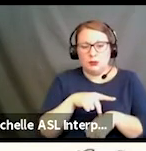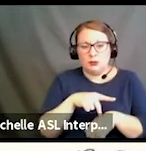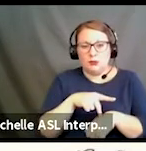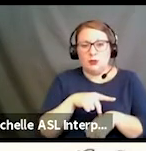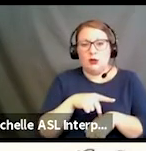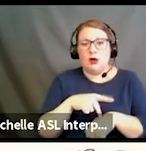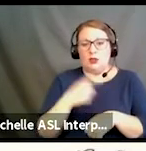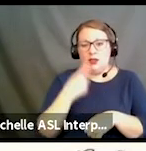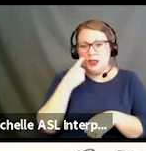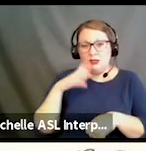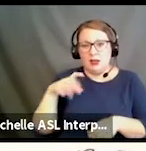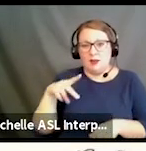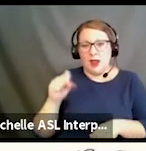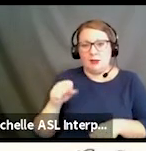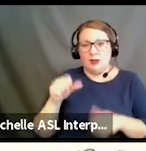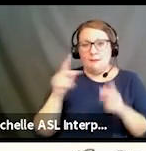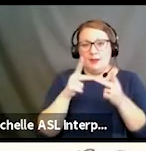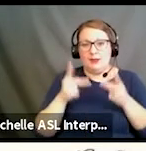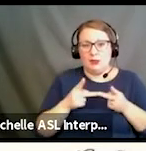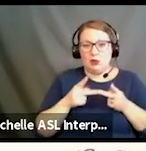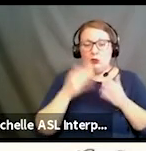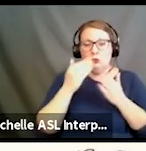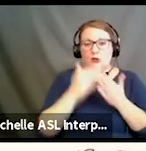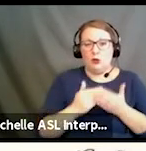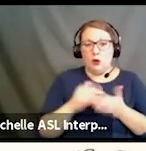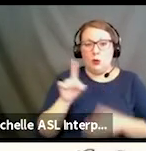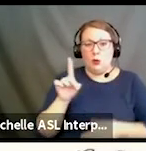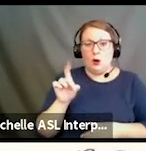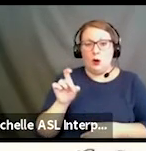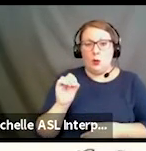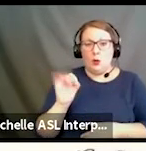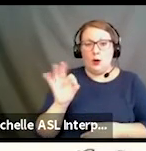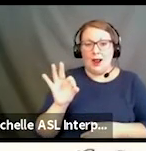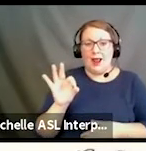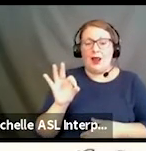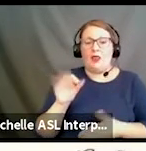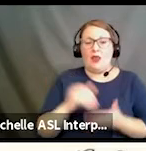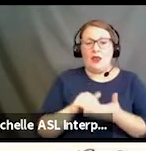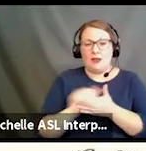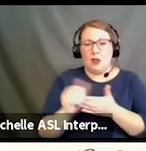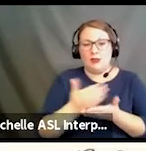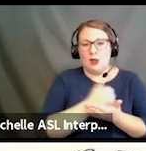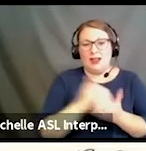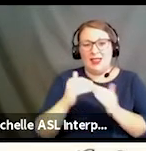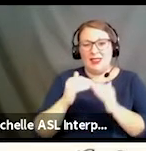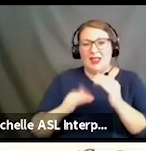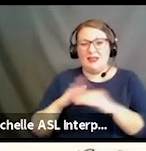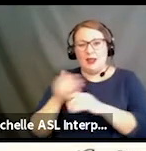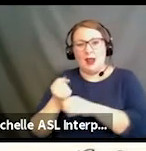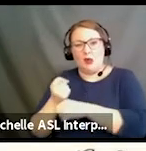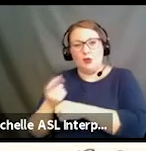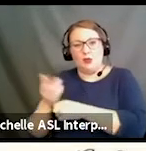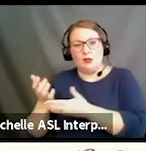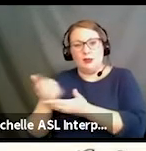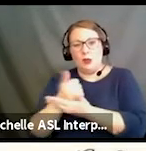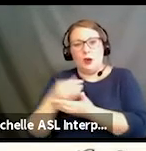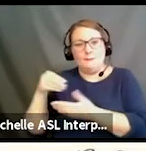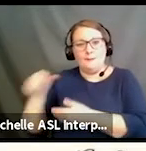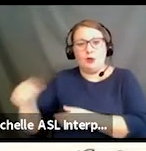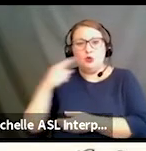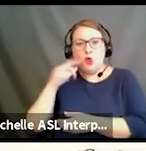to the latest CPS position roster, that $109,000 salary is less than the annual salary that CPS pays